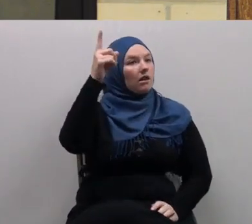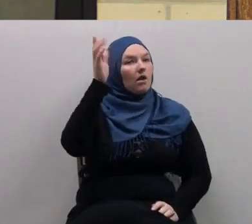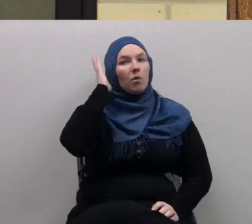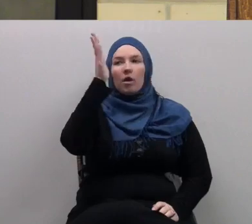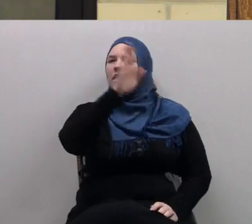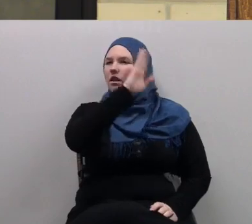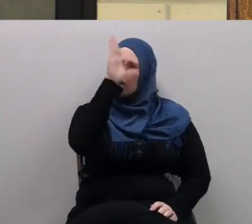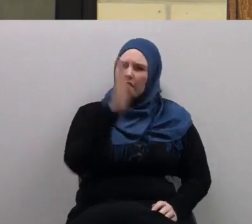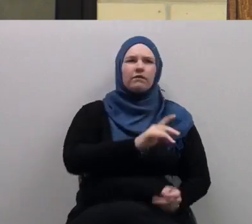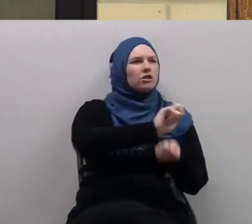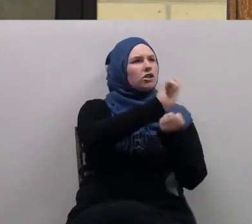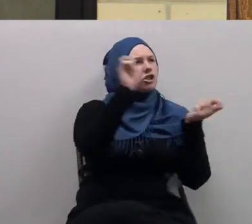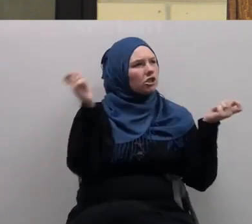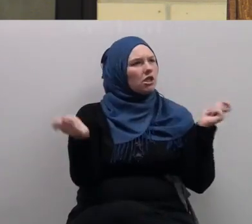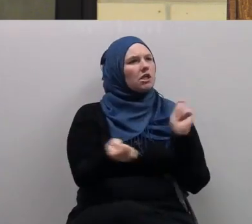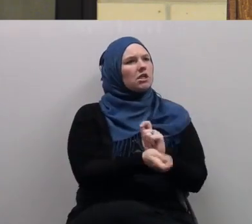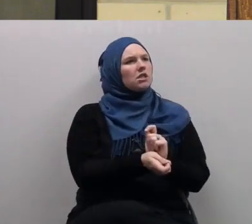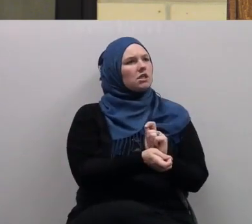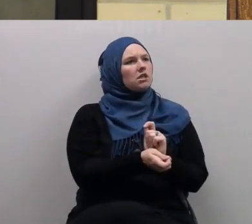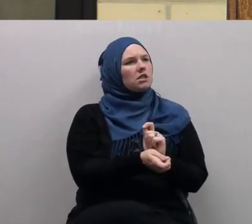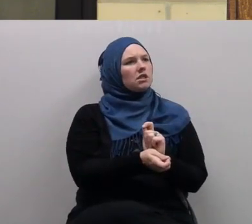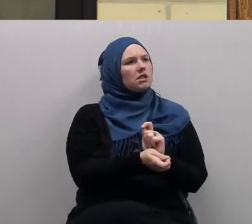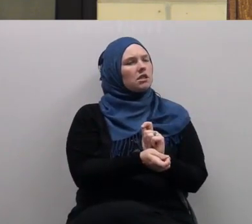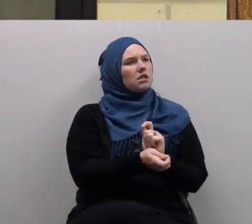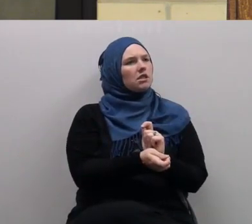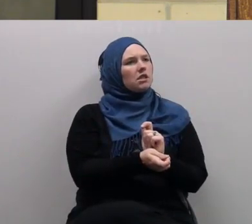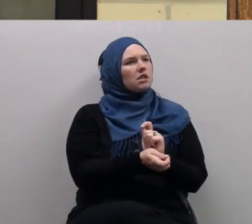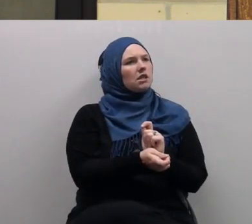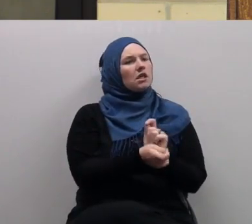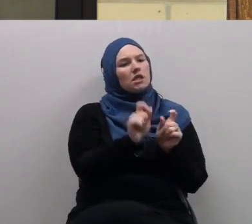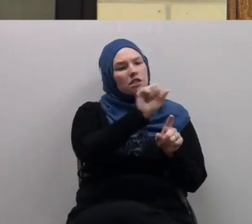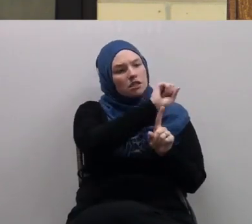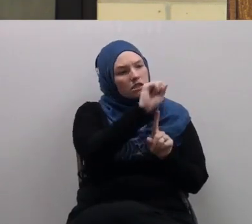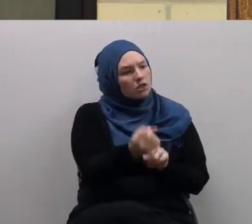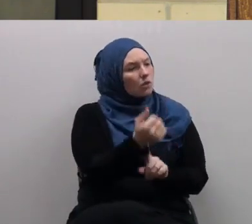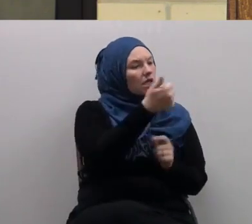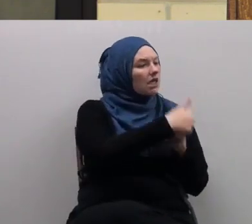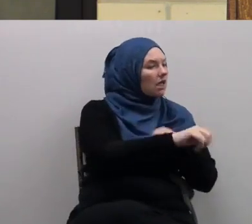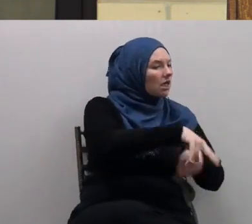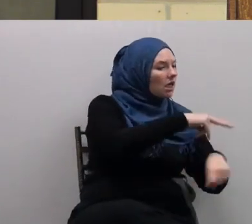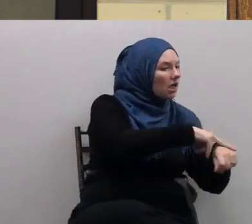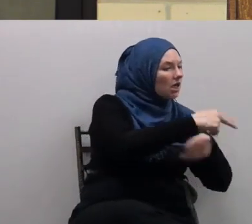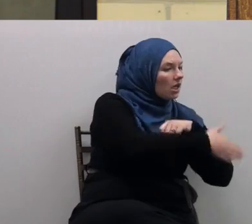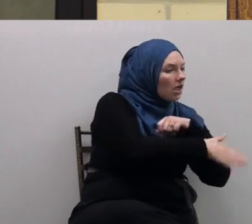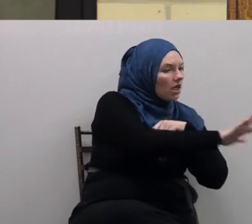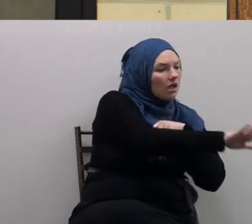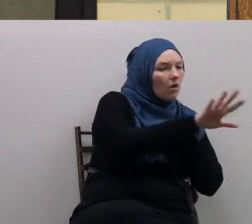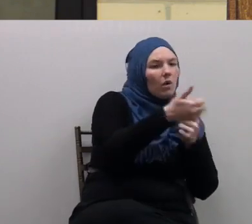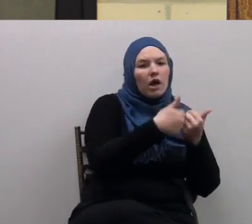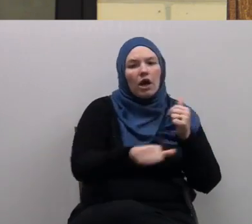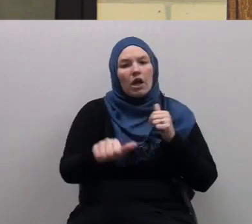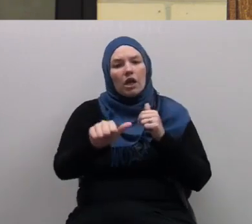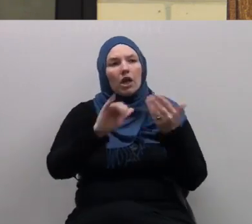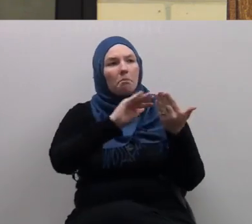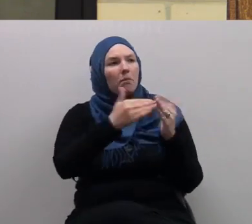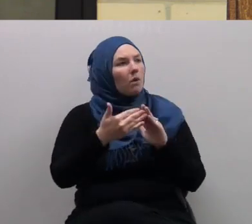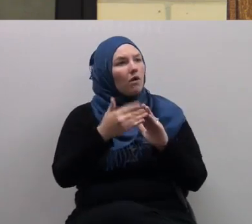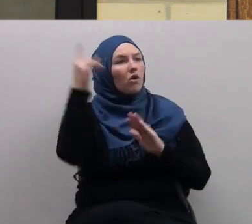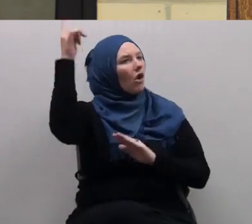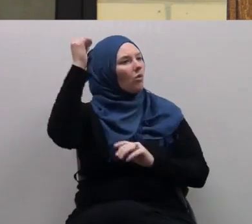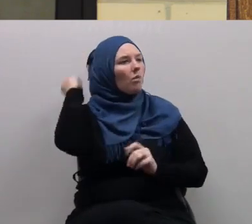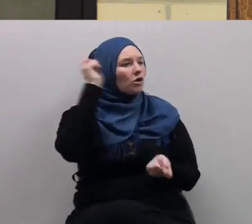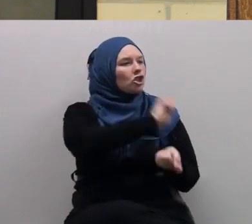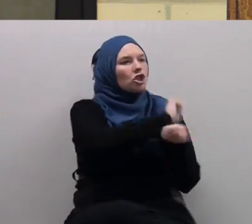never change the conditions of any nation or any community unless and until